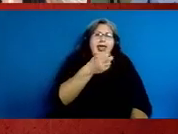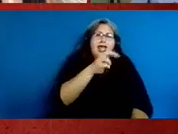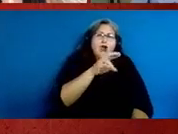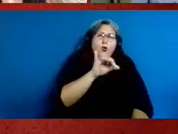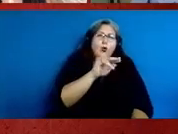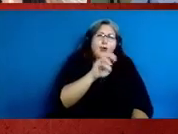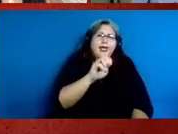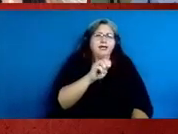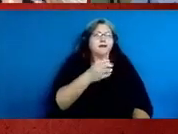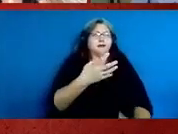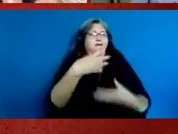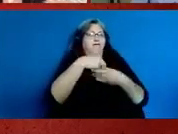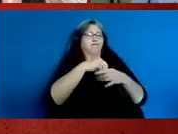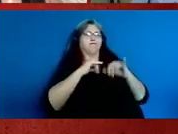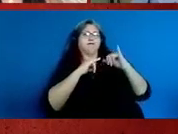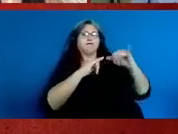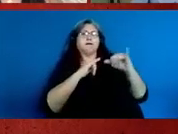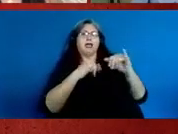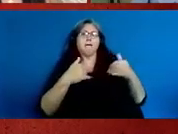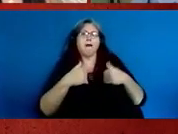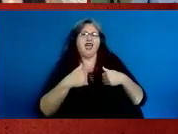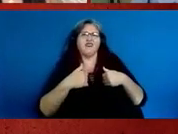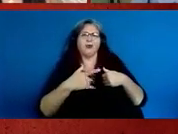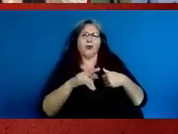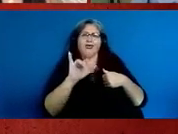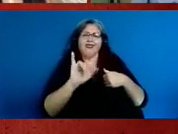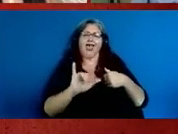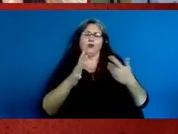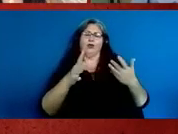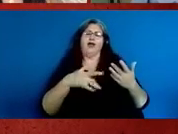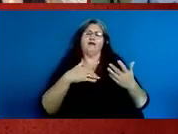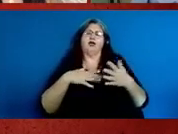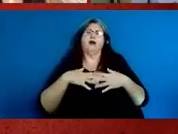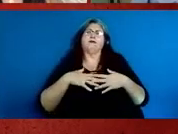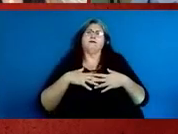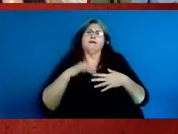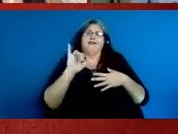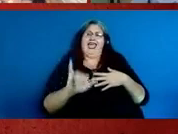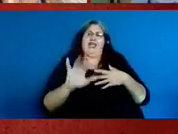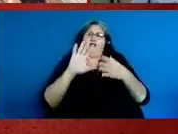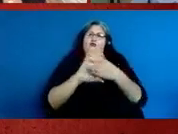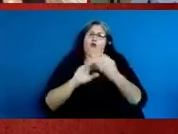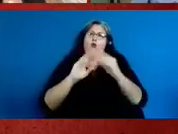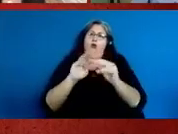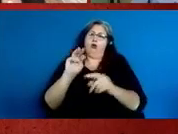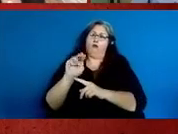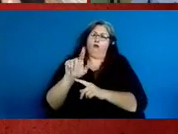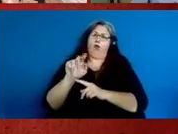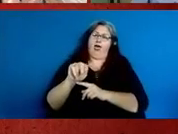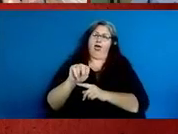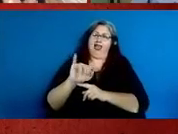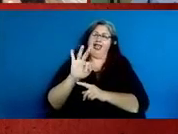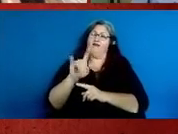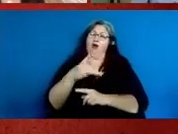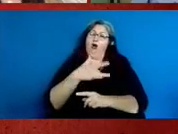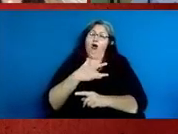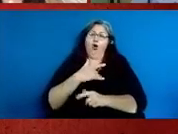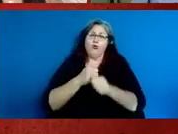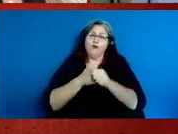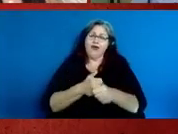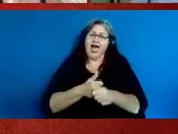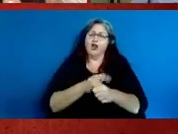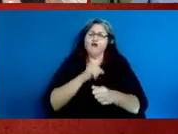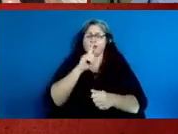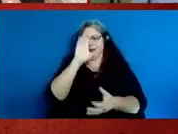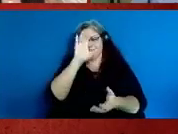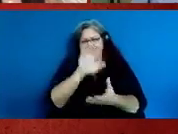ourselves. And, you know, and that's the kind of the takeaway with Mulan's story, is that if you just follow your heart, if you just believe in